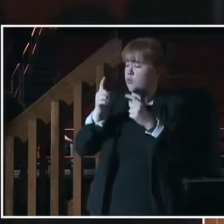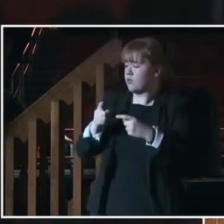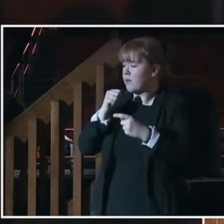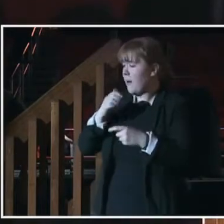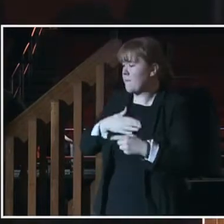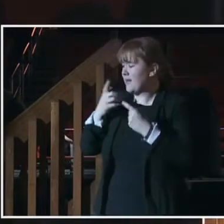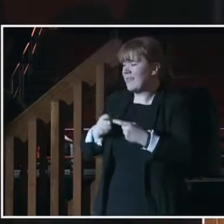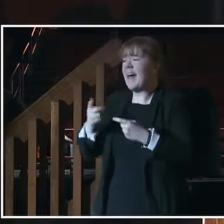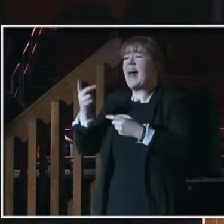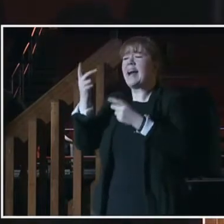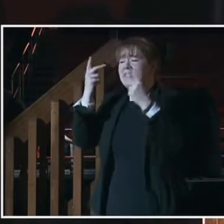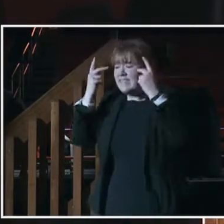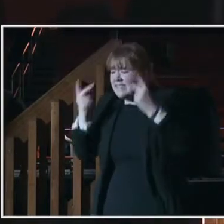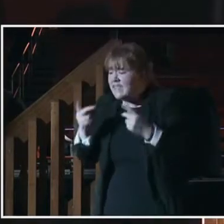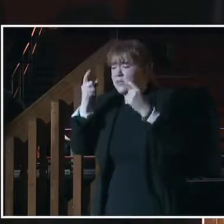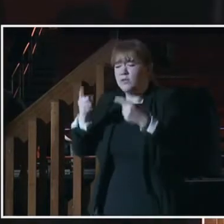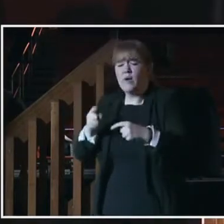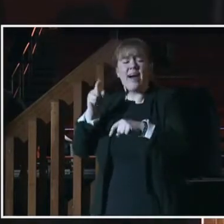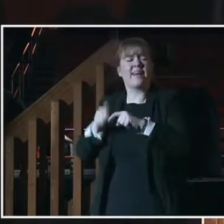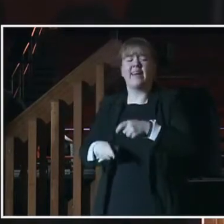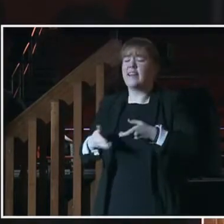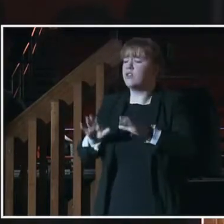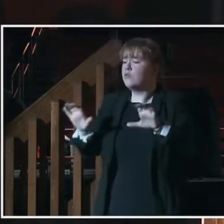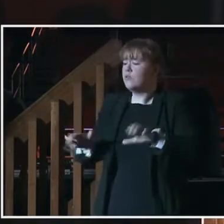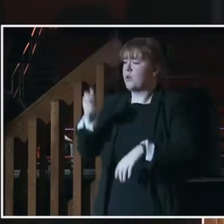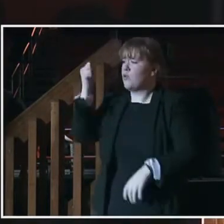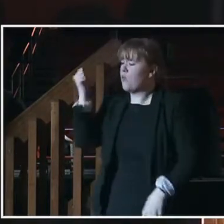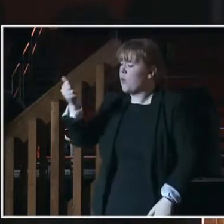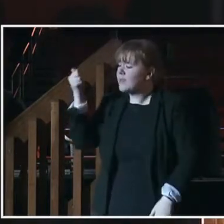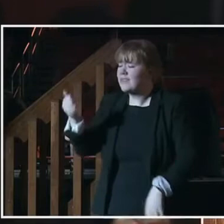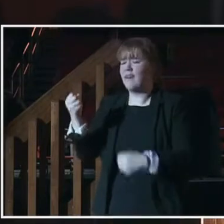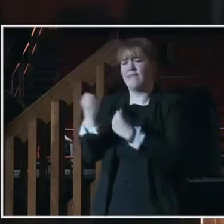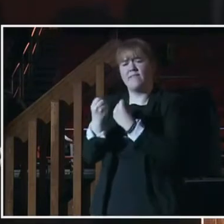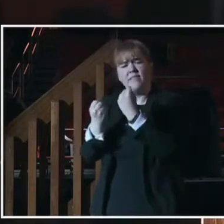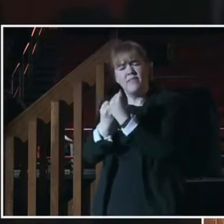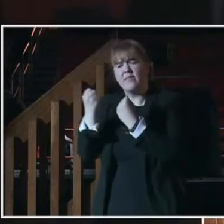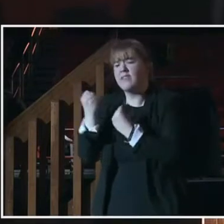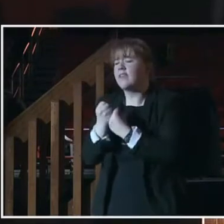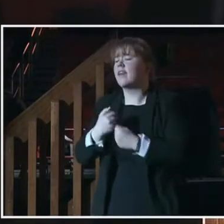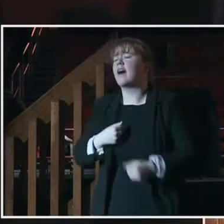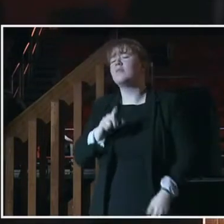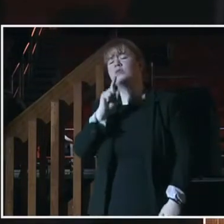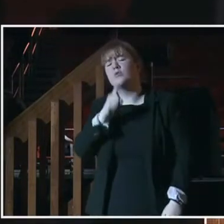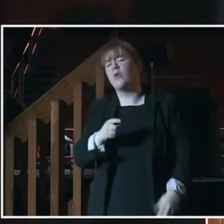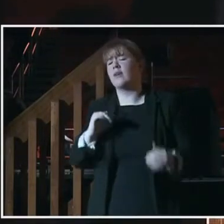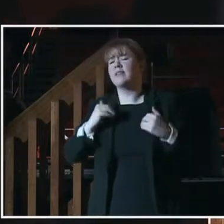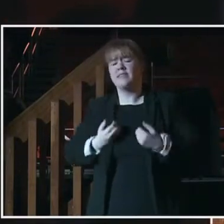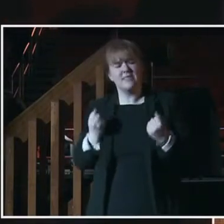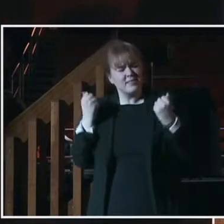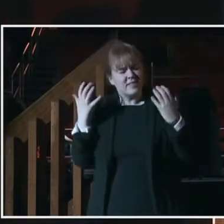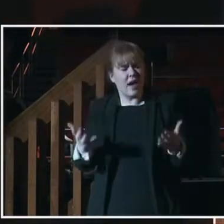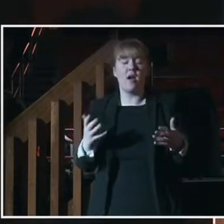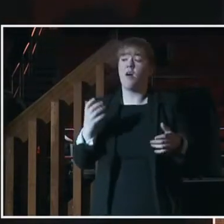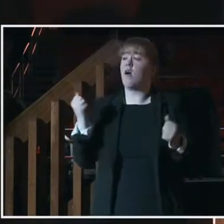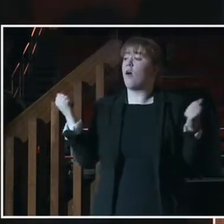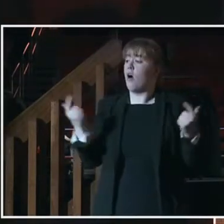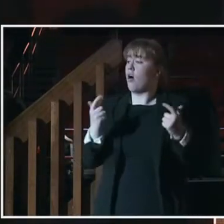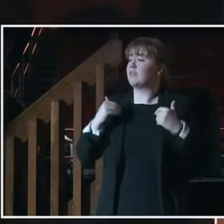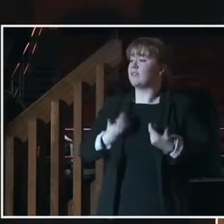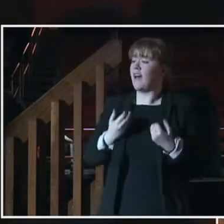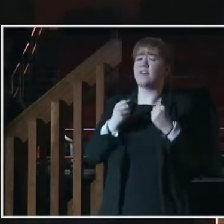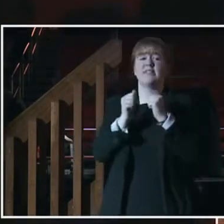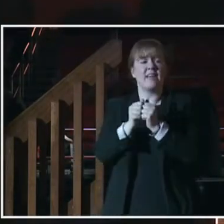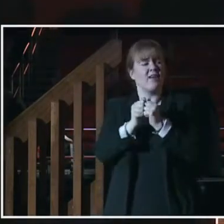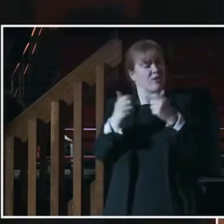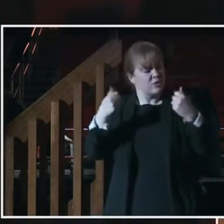you struggling. I can't let you do that. I'm sure we're all tired, but it's better for us to be all tired together and